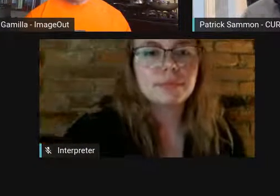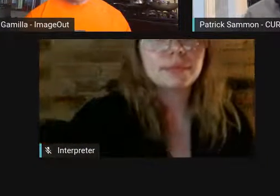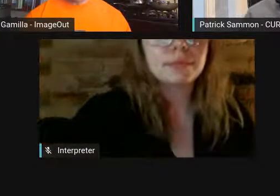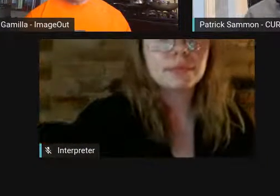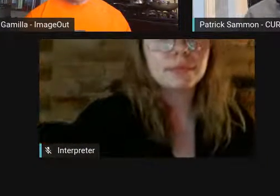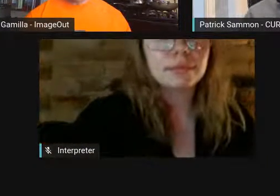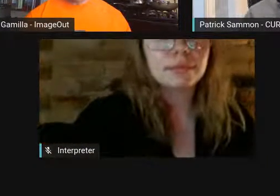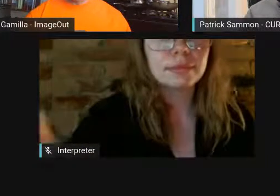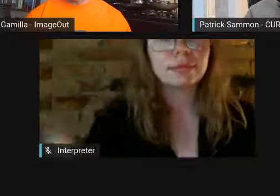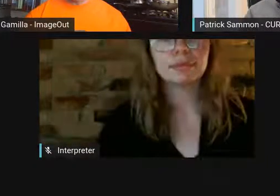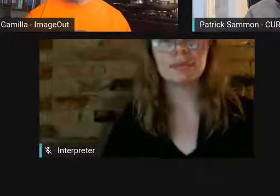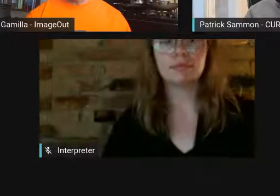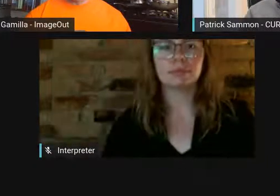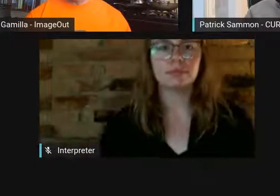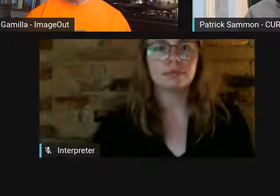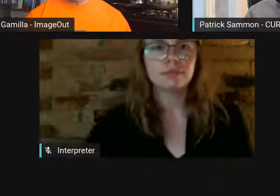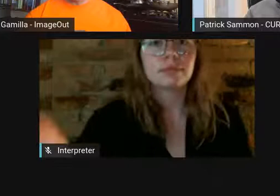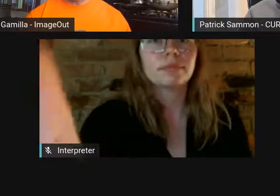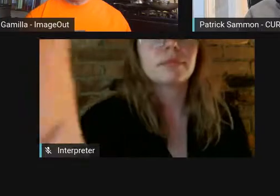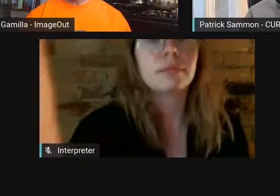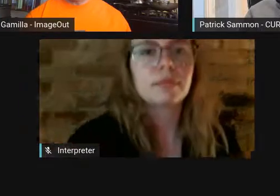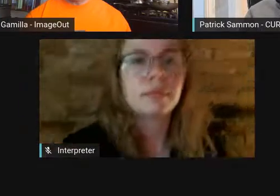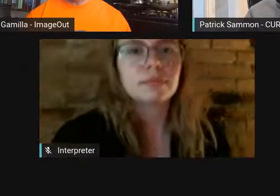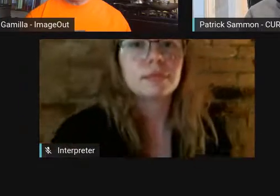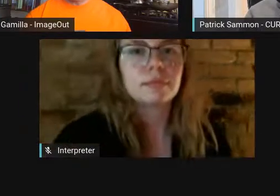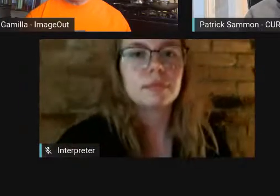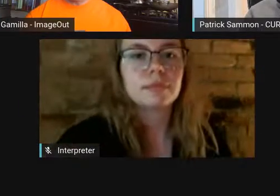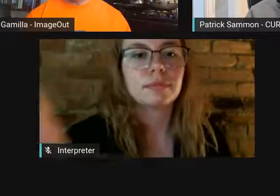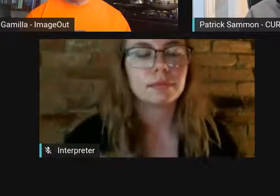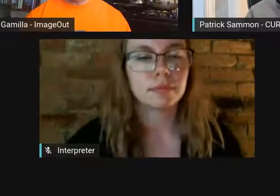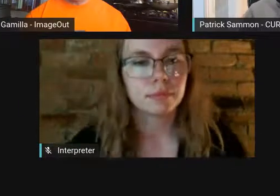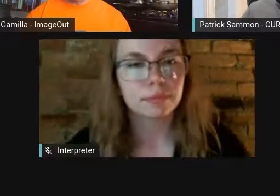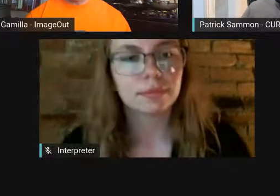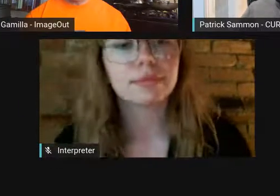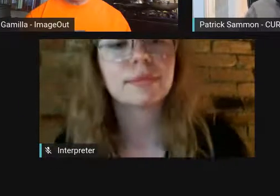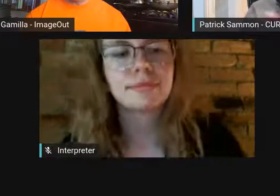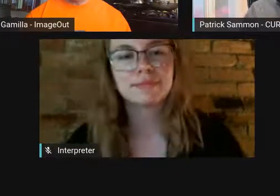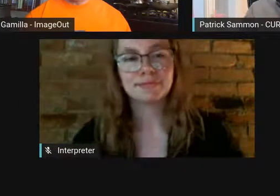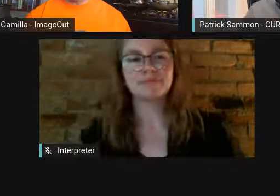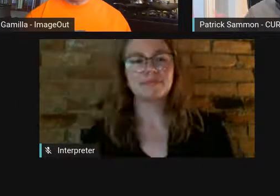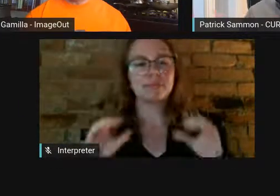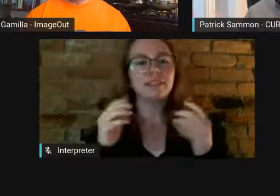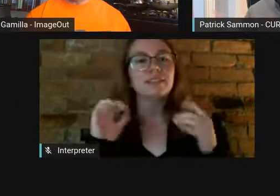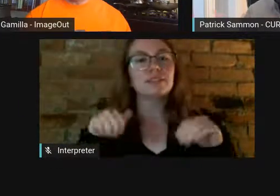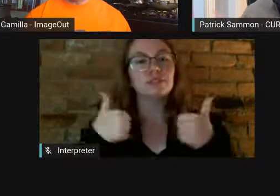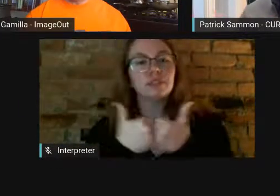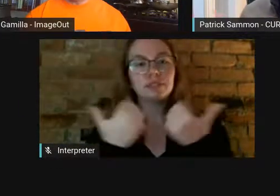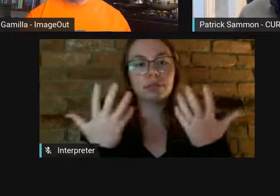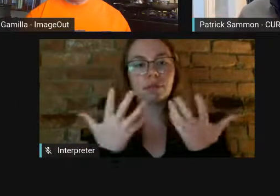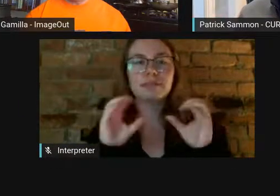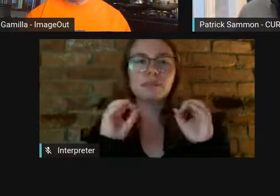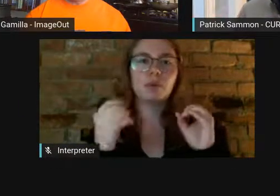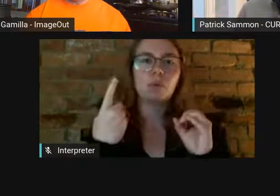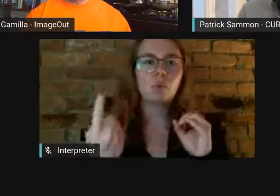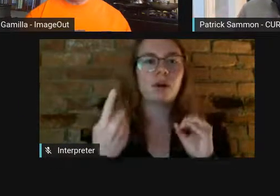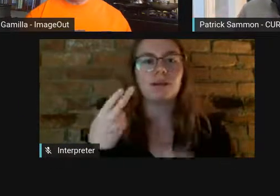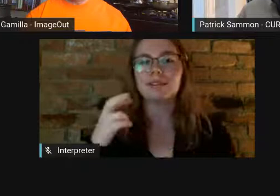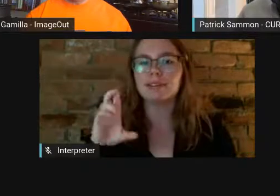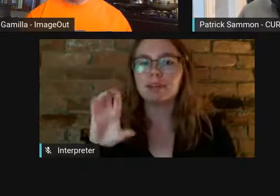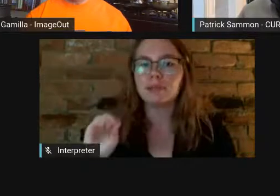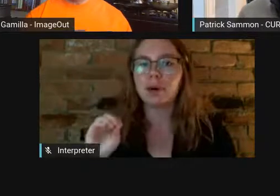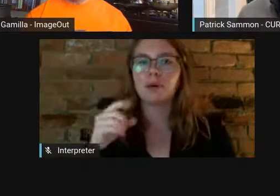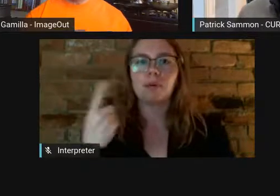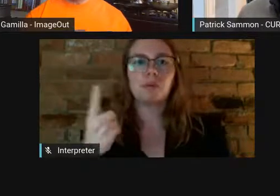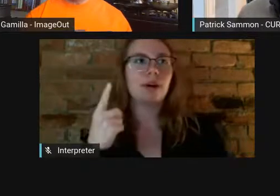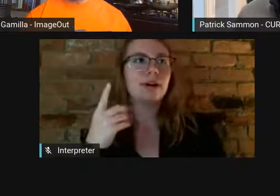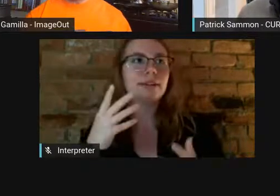it there was no one hero or heroine. There was a group of people who came together and played